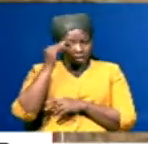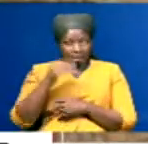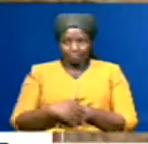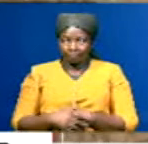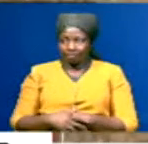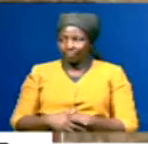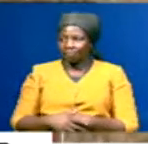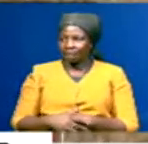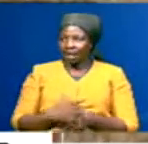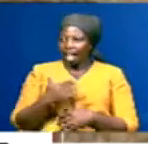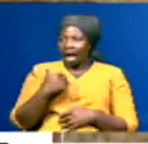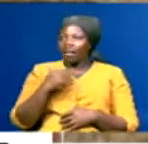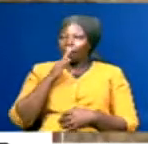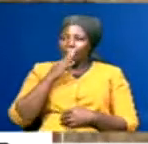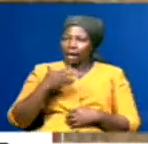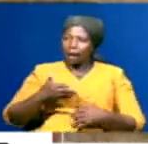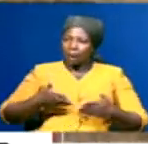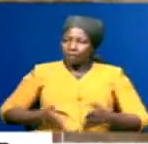having been born